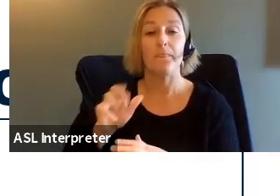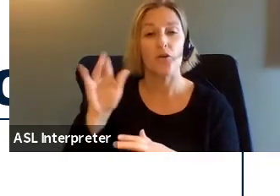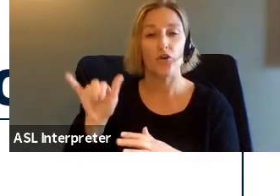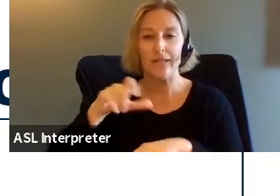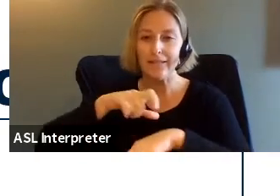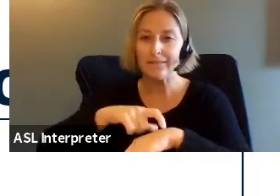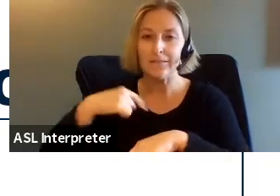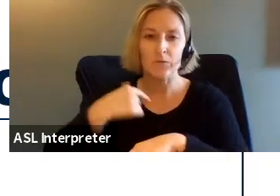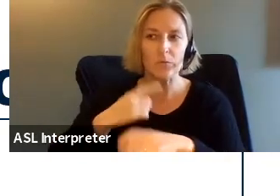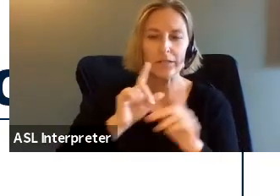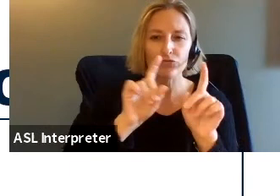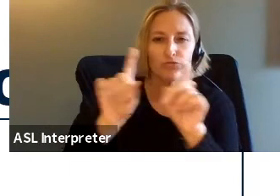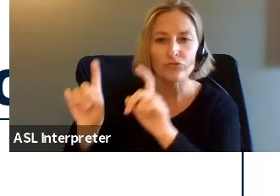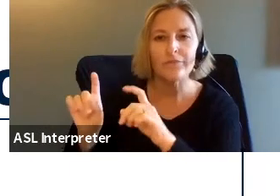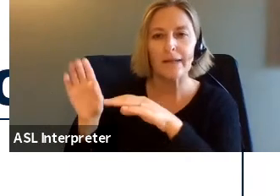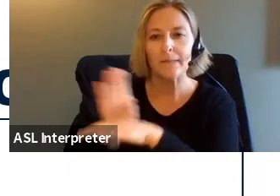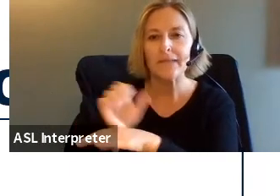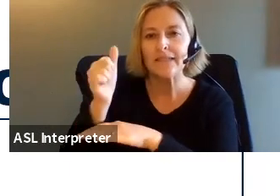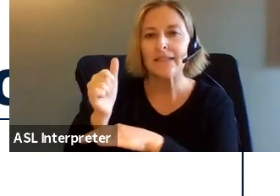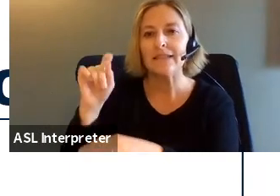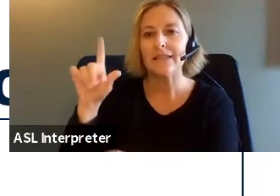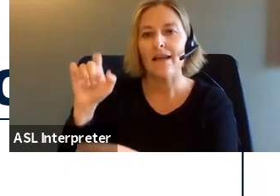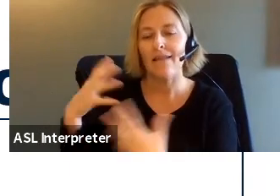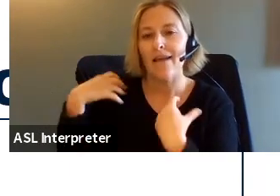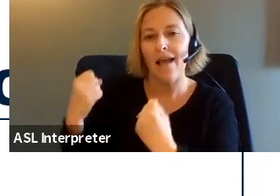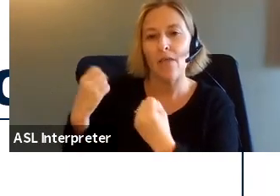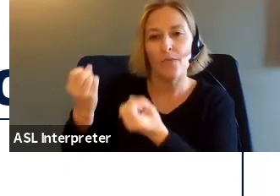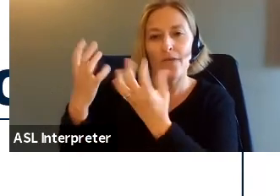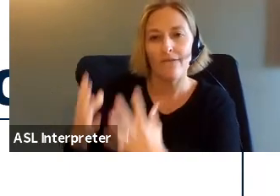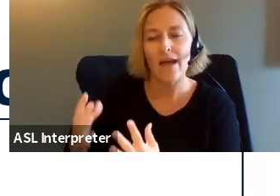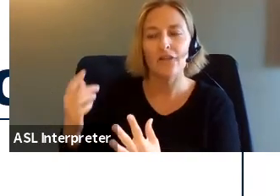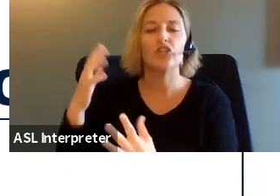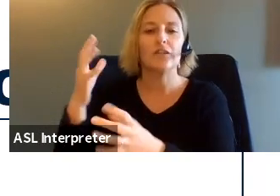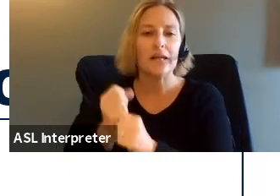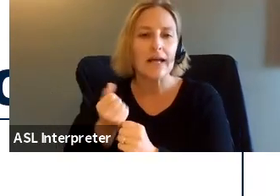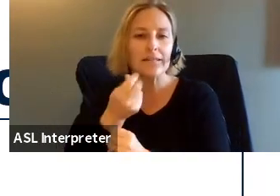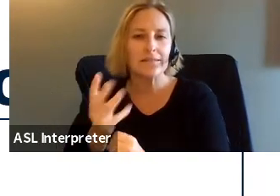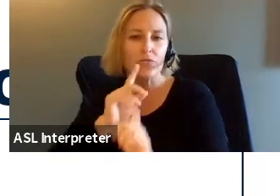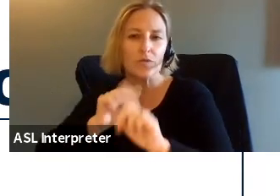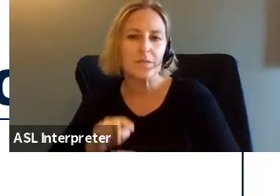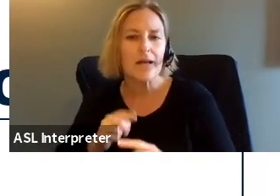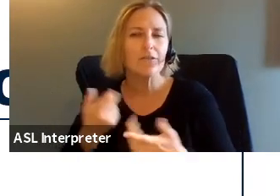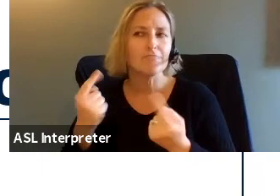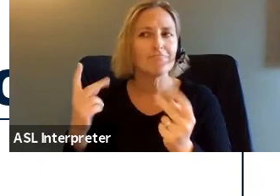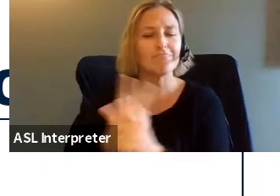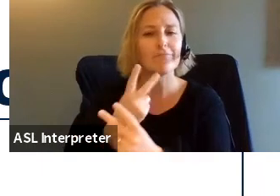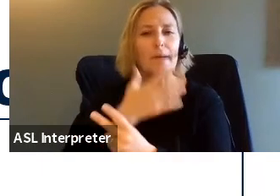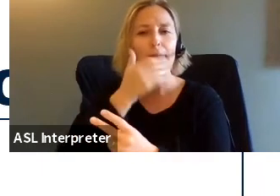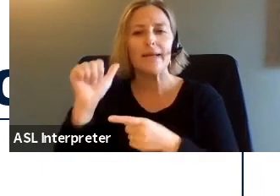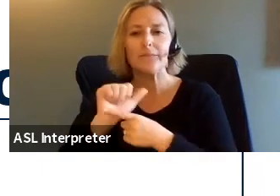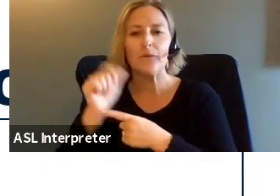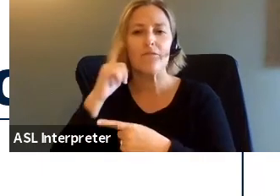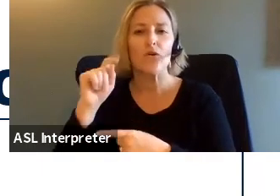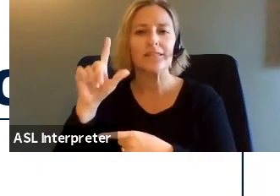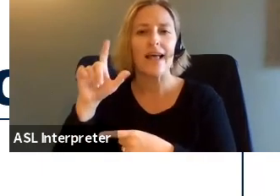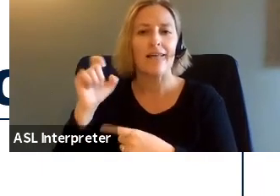telehealth providers, and we got about 100 provider responses of what are some of the best practices for telehealth technology. And